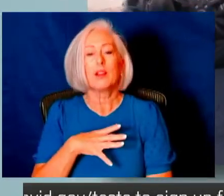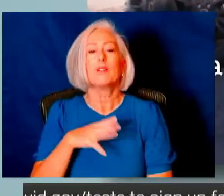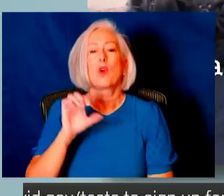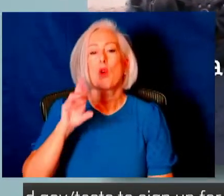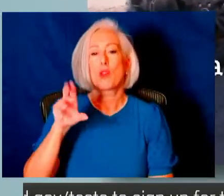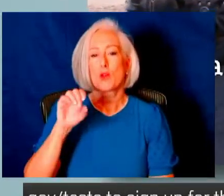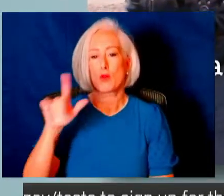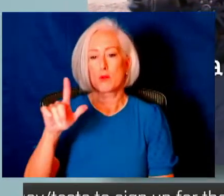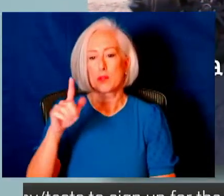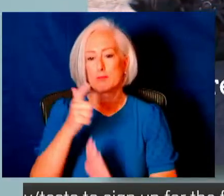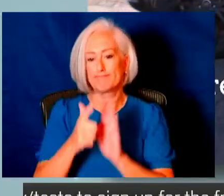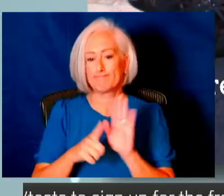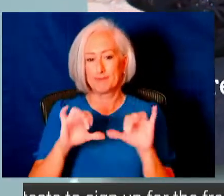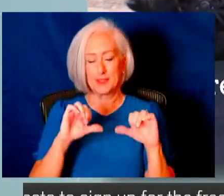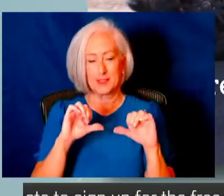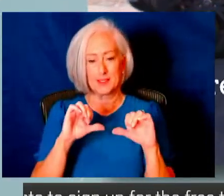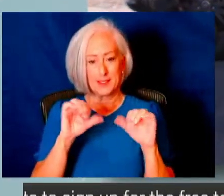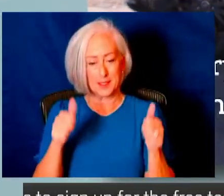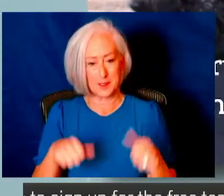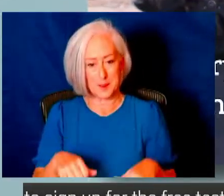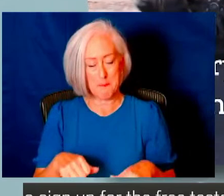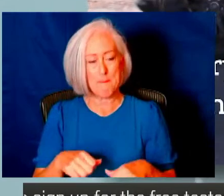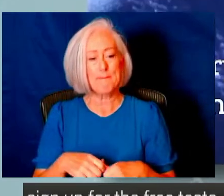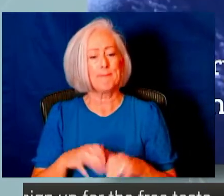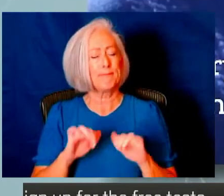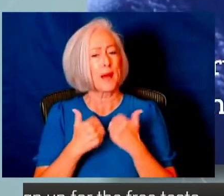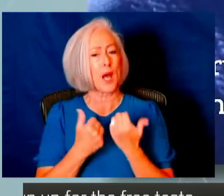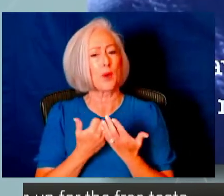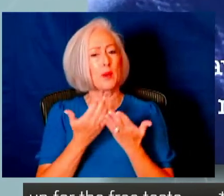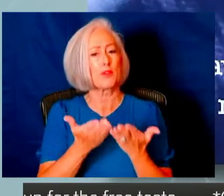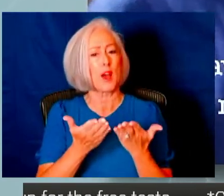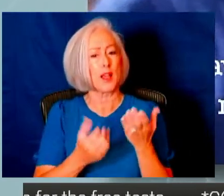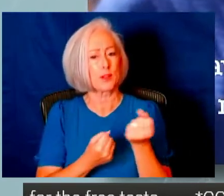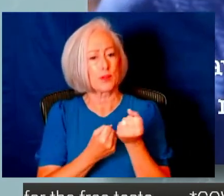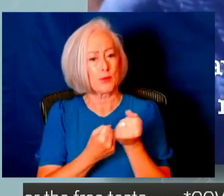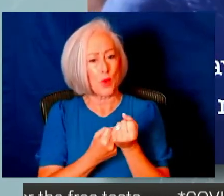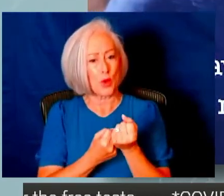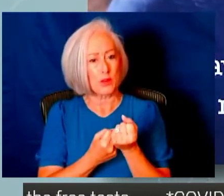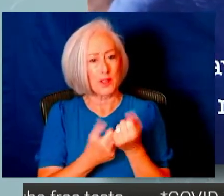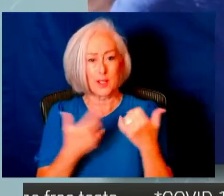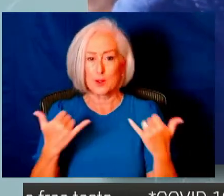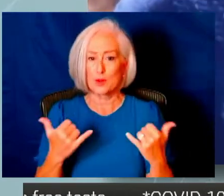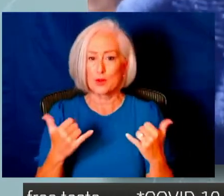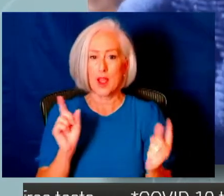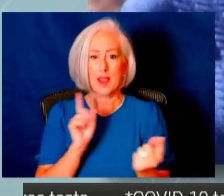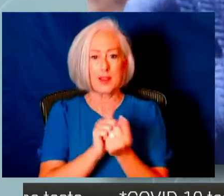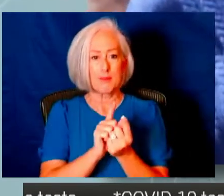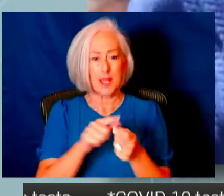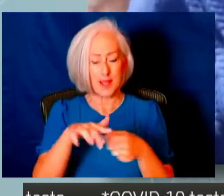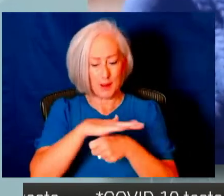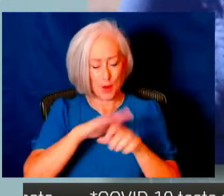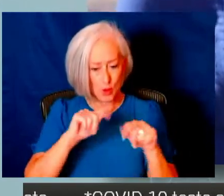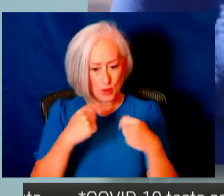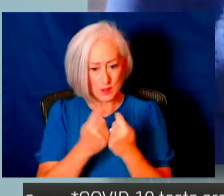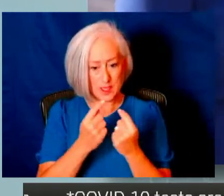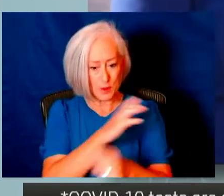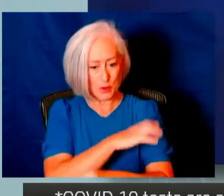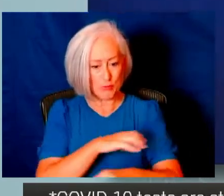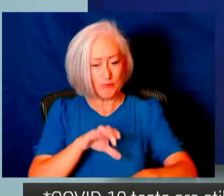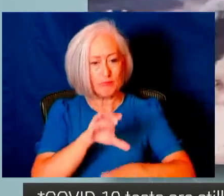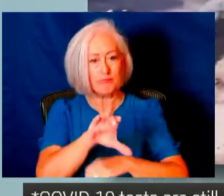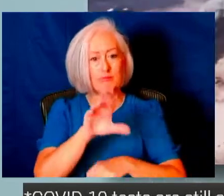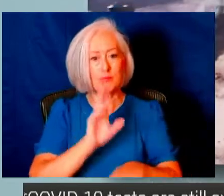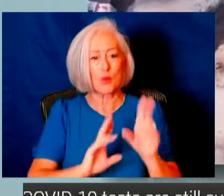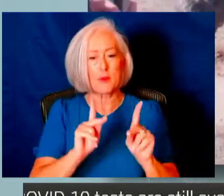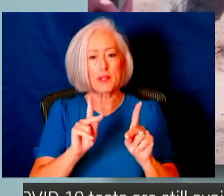social support they need? Today, you'll meet the local team empowering women to take control of their health, including